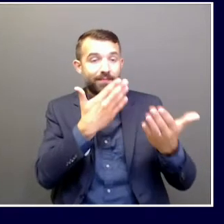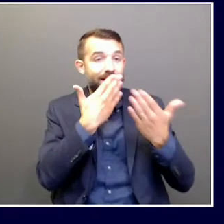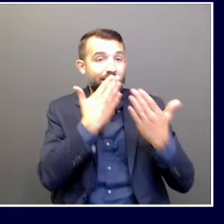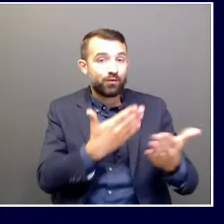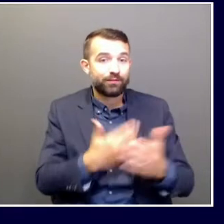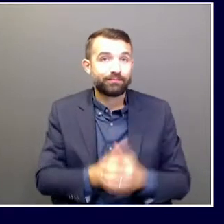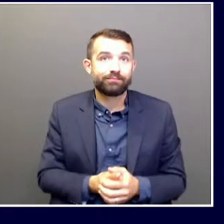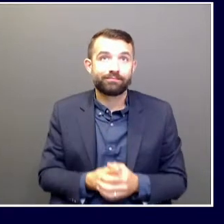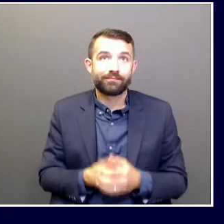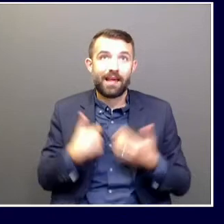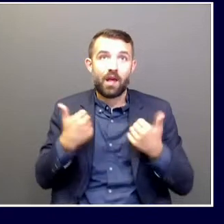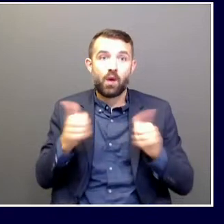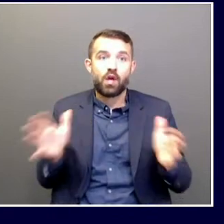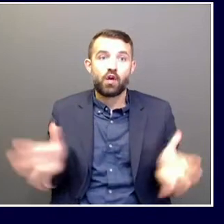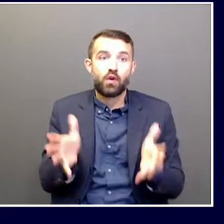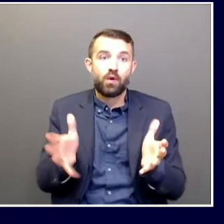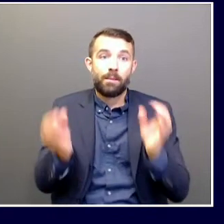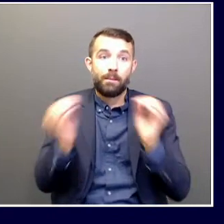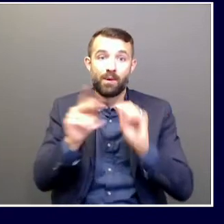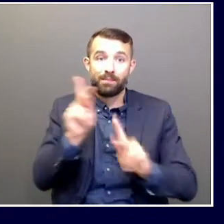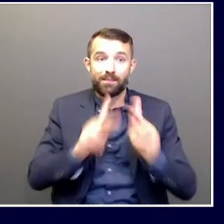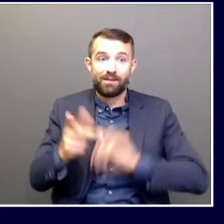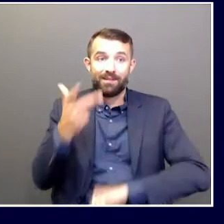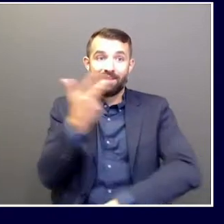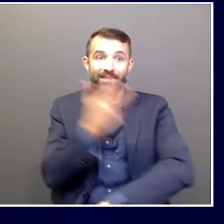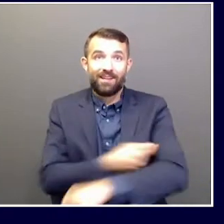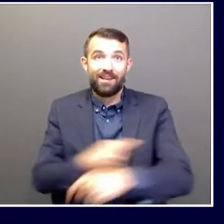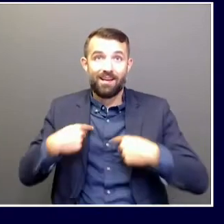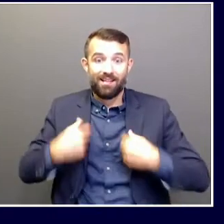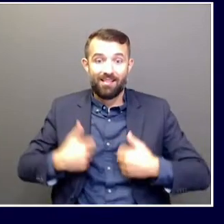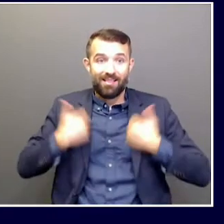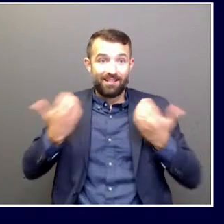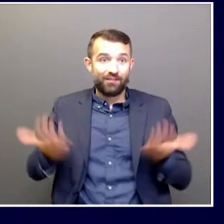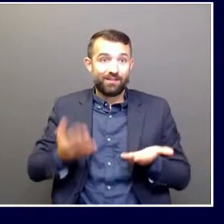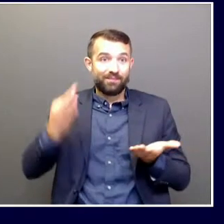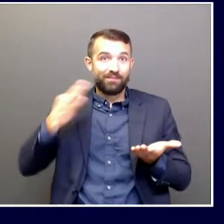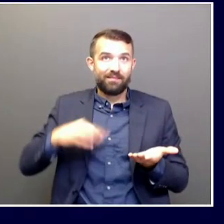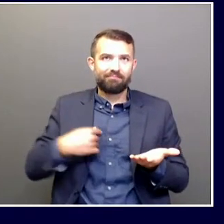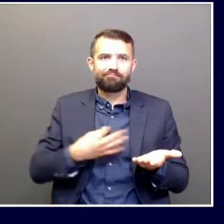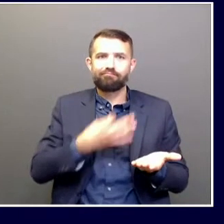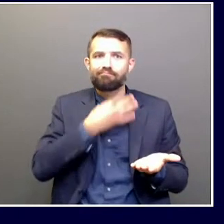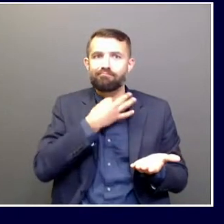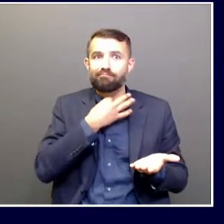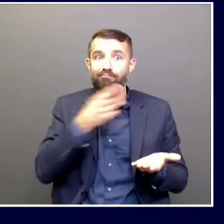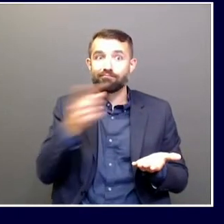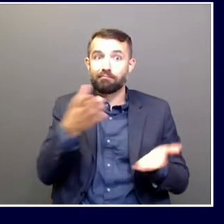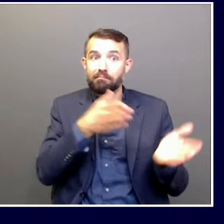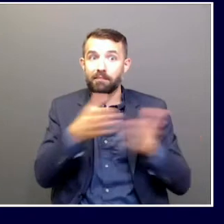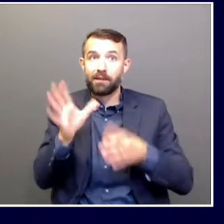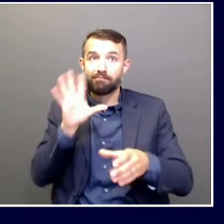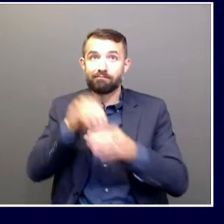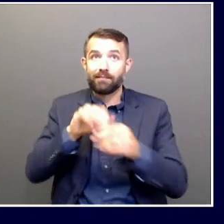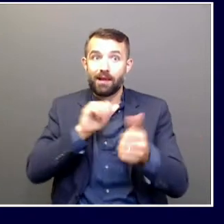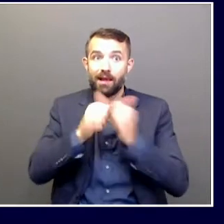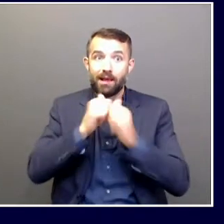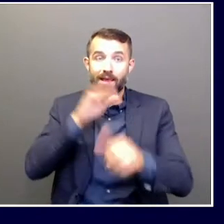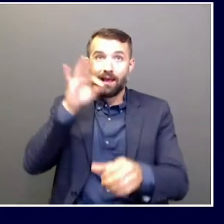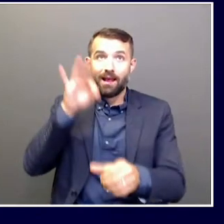vaccinated, but I am a person of Maine and I would love to hear if you do plan to seek a second term in